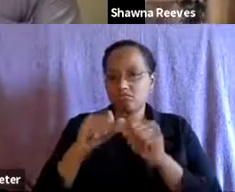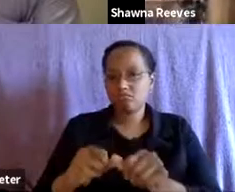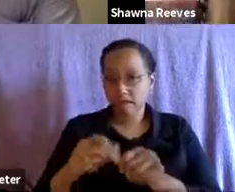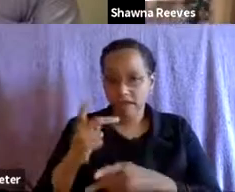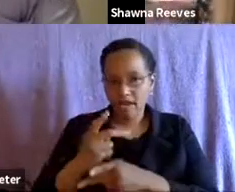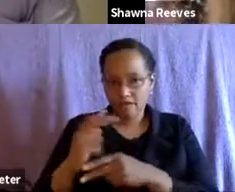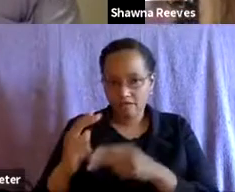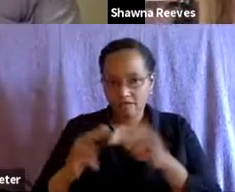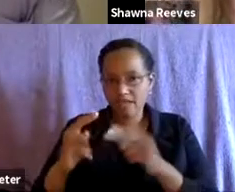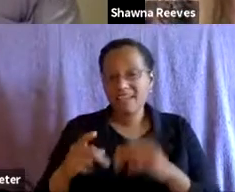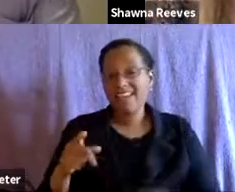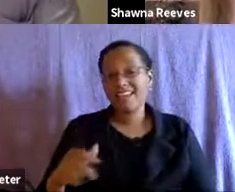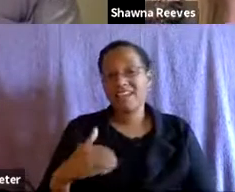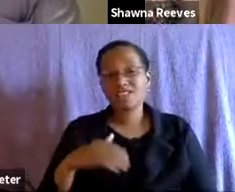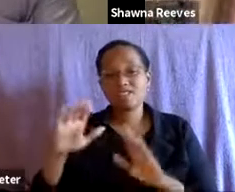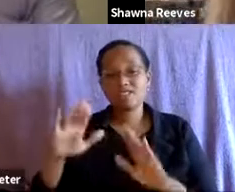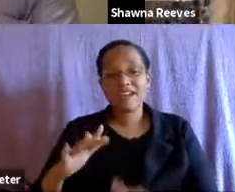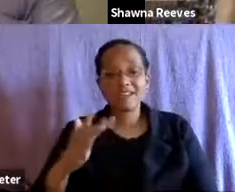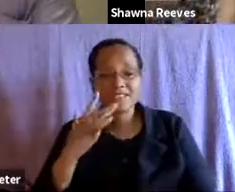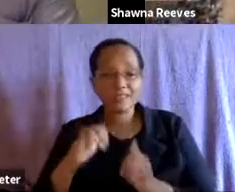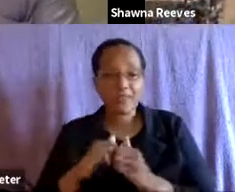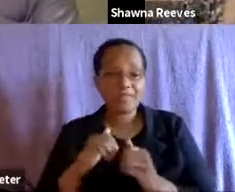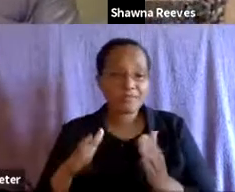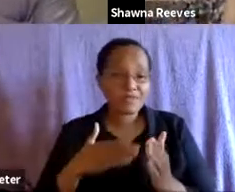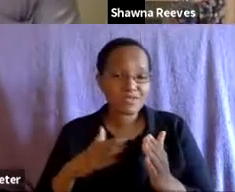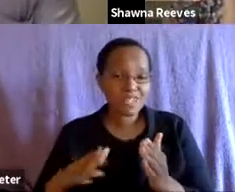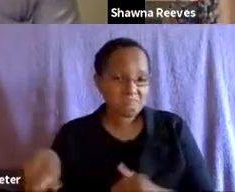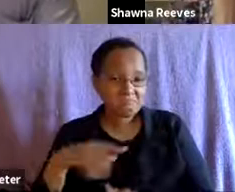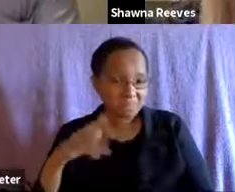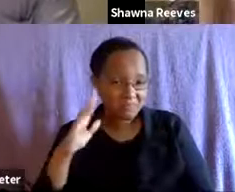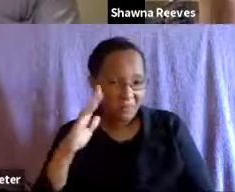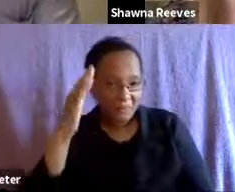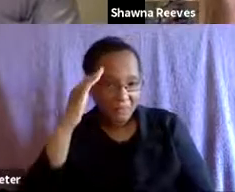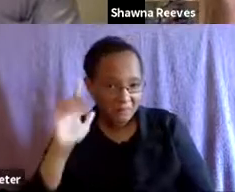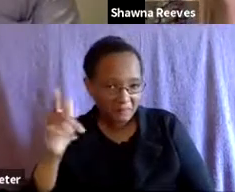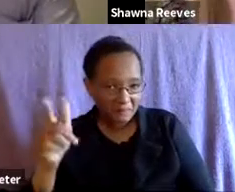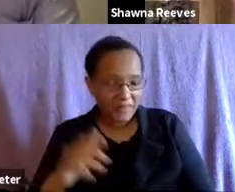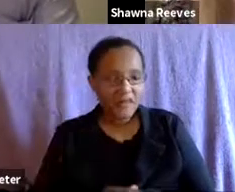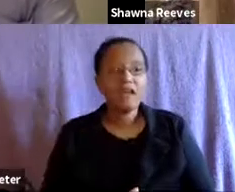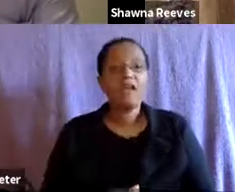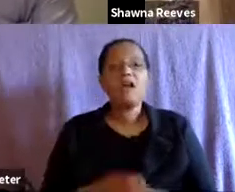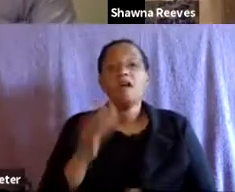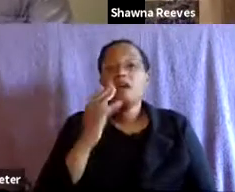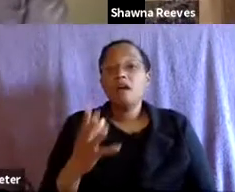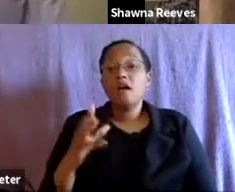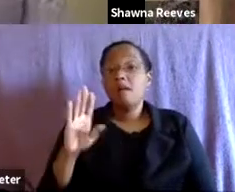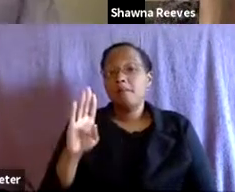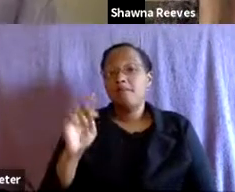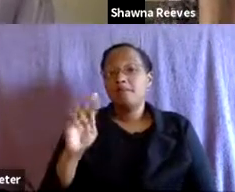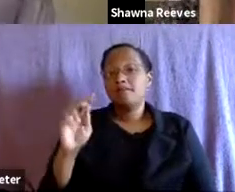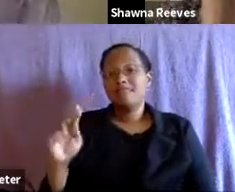on regulations, sponsored 3 legislative bills, and testified at the Little Hoover Commission on long-term improvement for long-term care